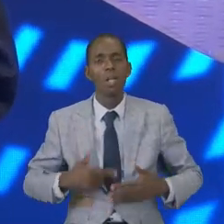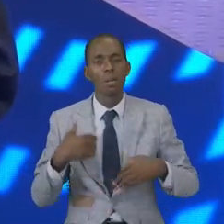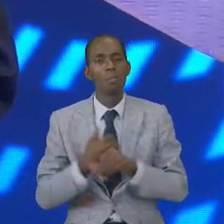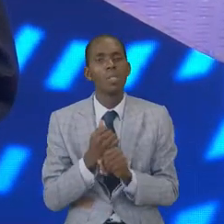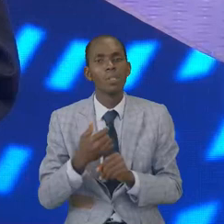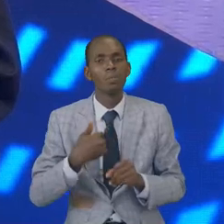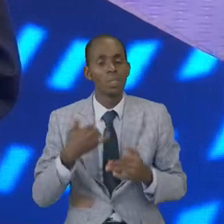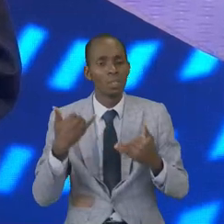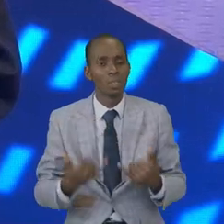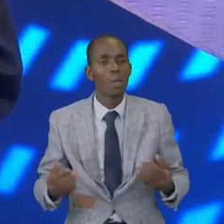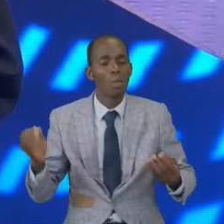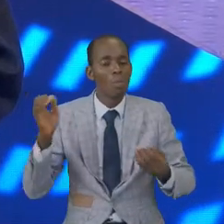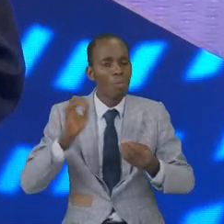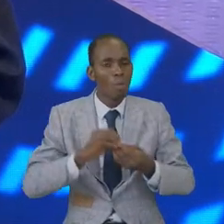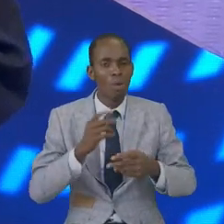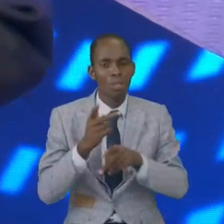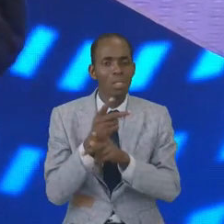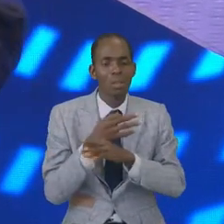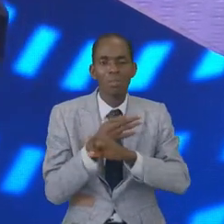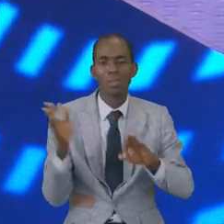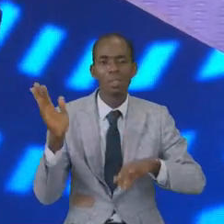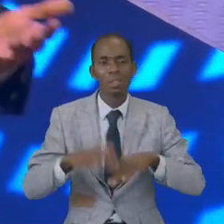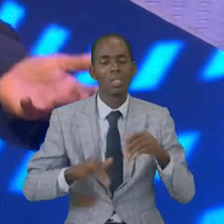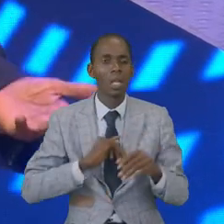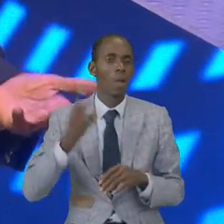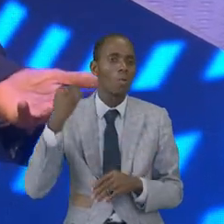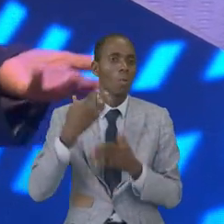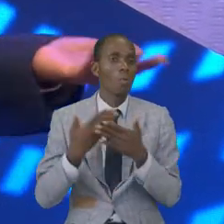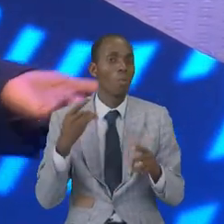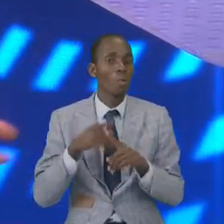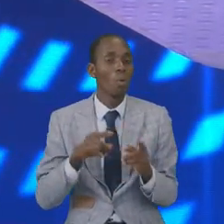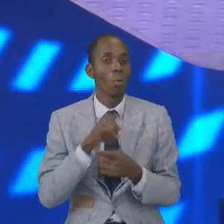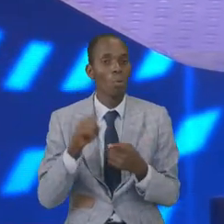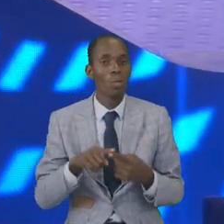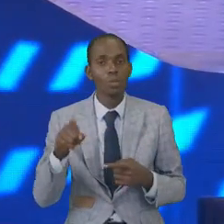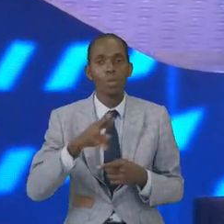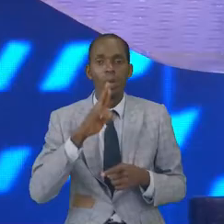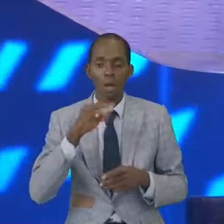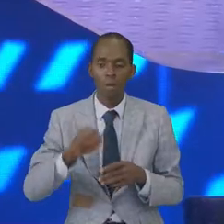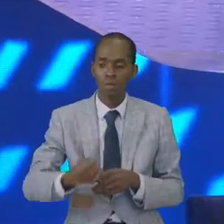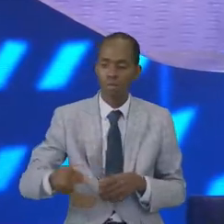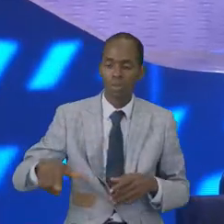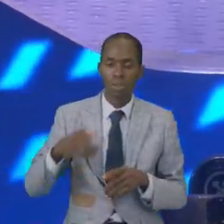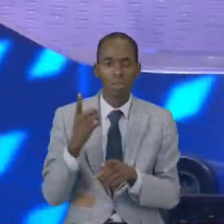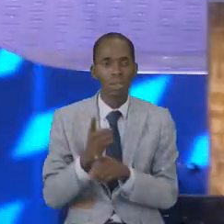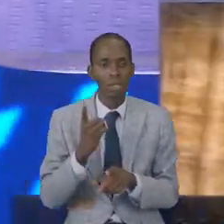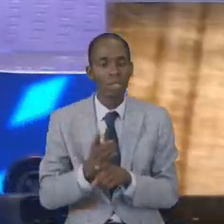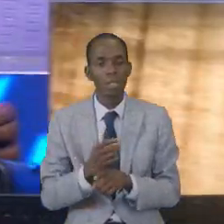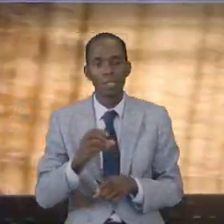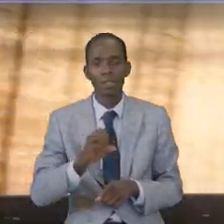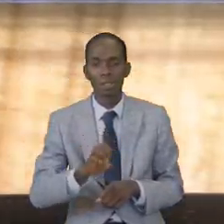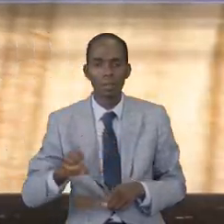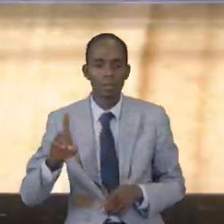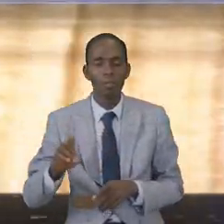bit careless than I was before. But when you are sowing the right seed and you are sowing the